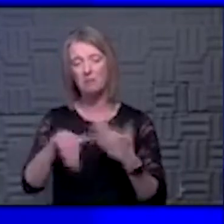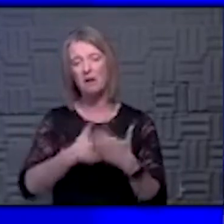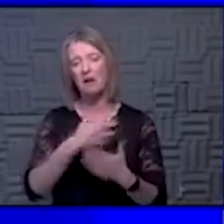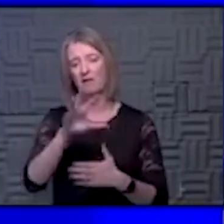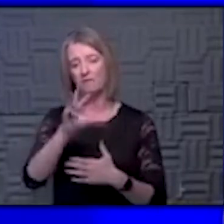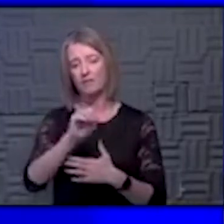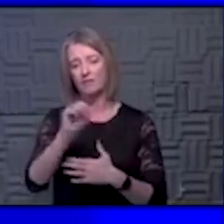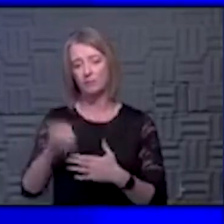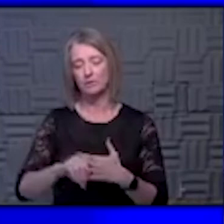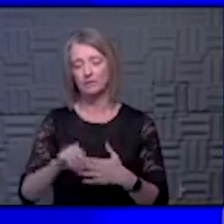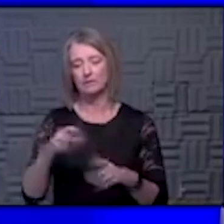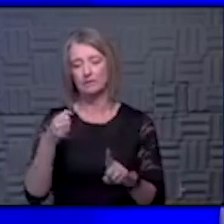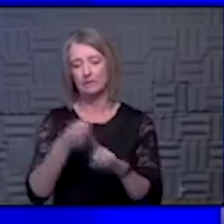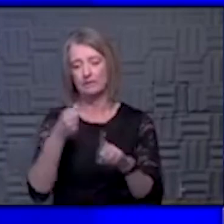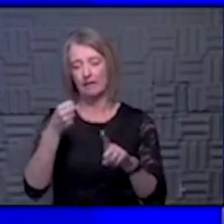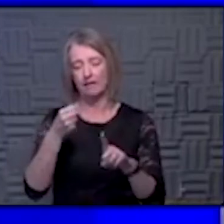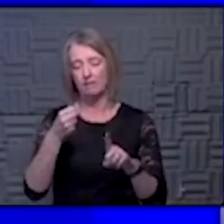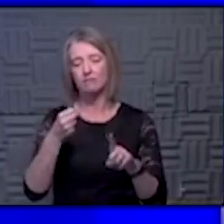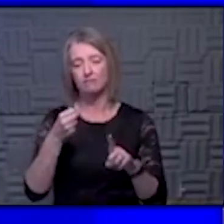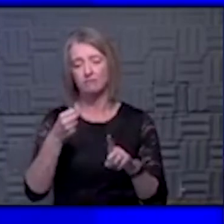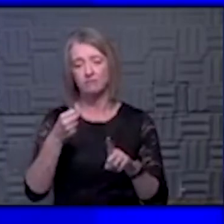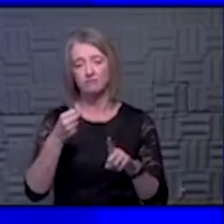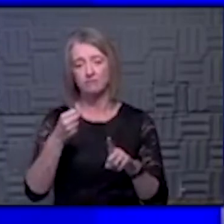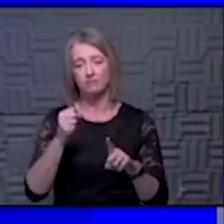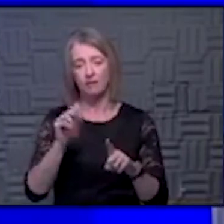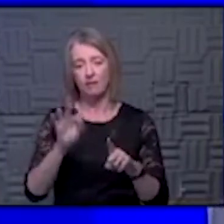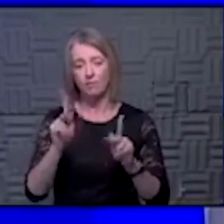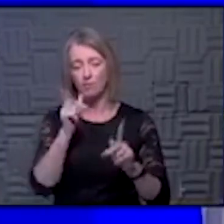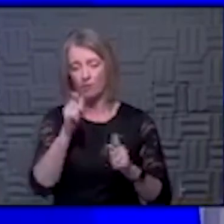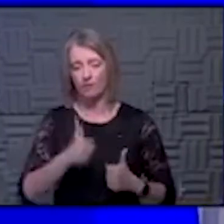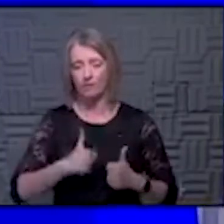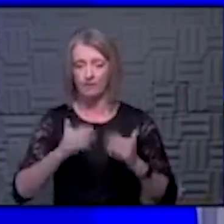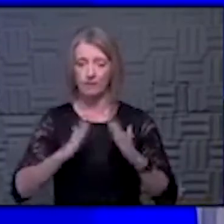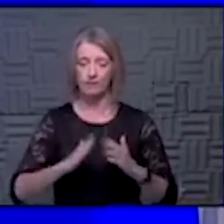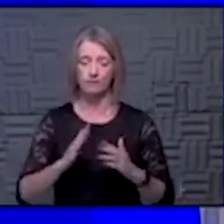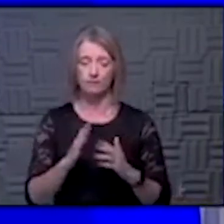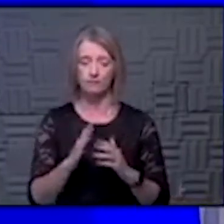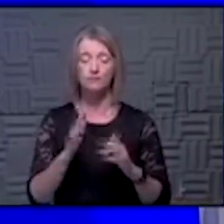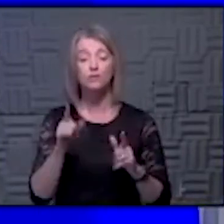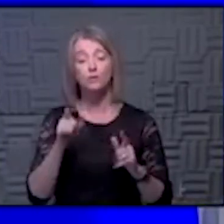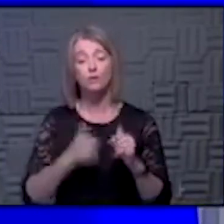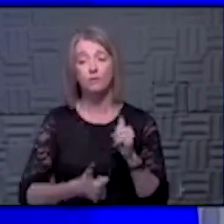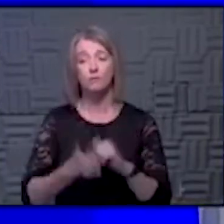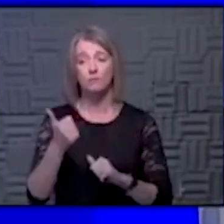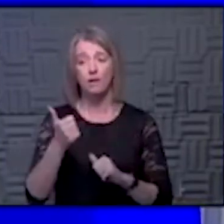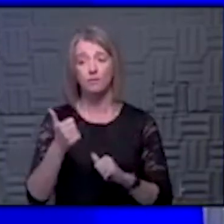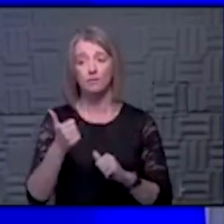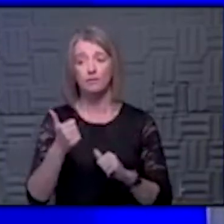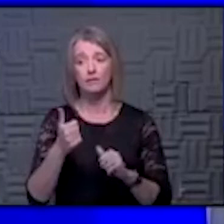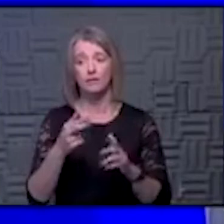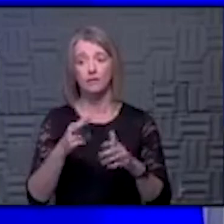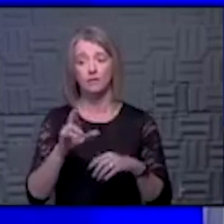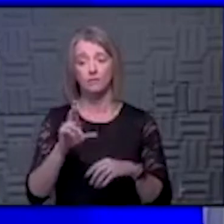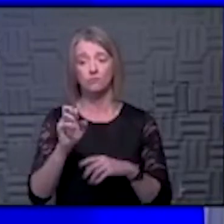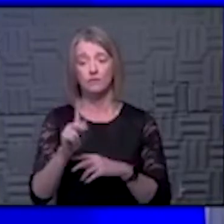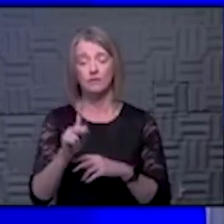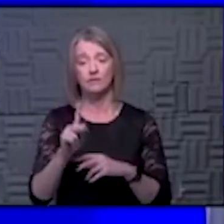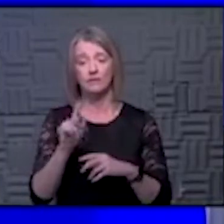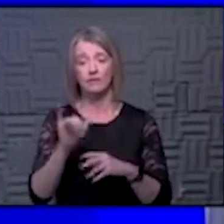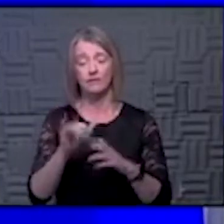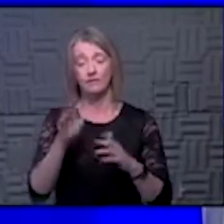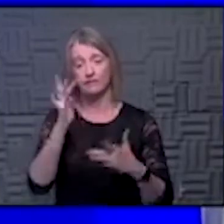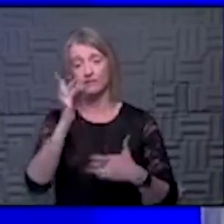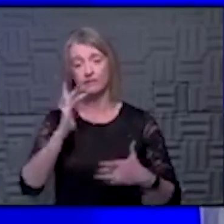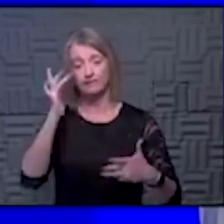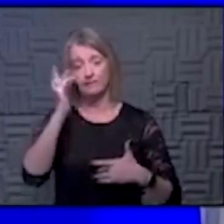50% household attack rate for that one study. So there is a high chance you are probably most at risk of getting that